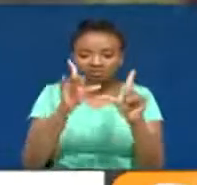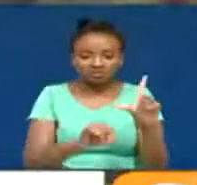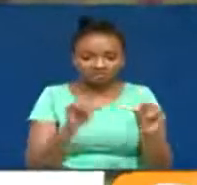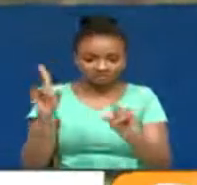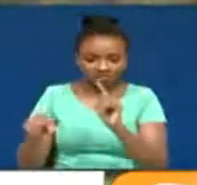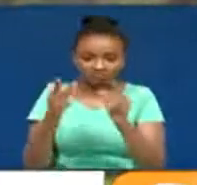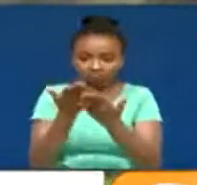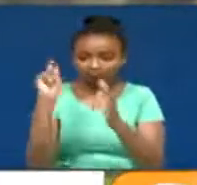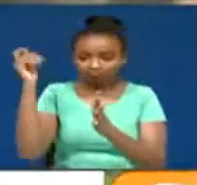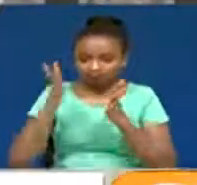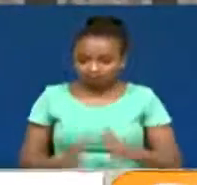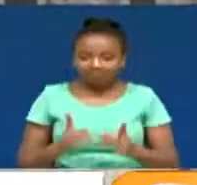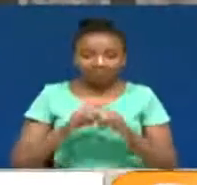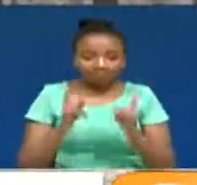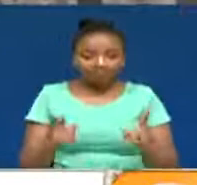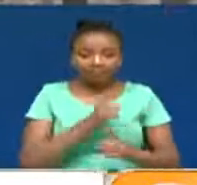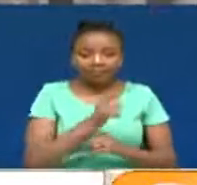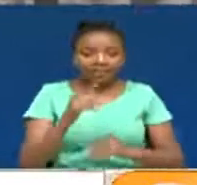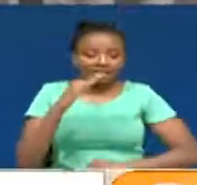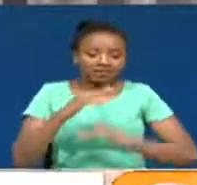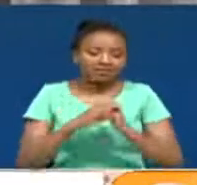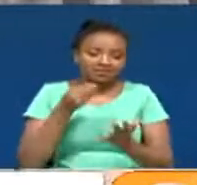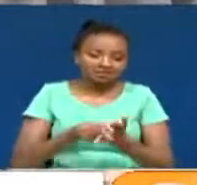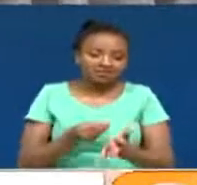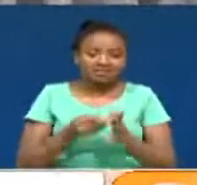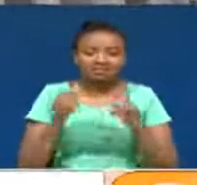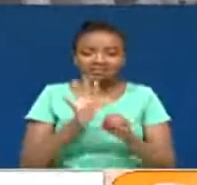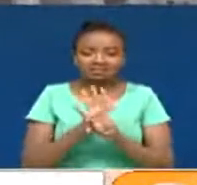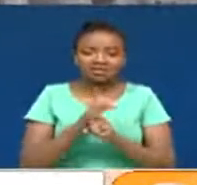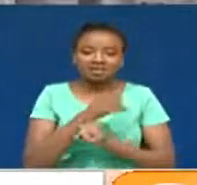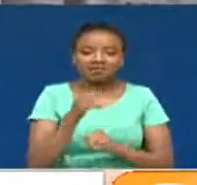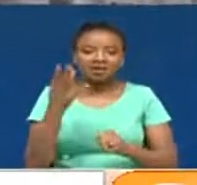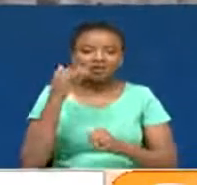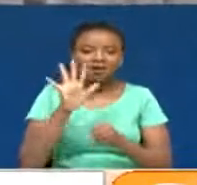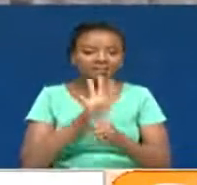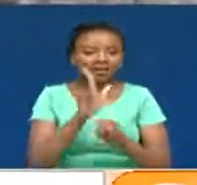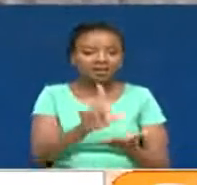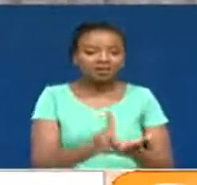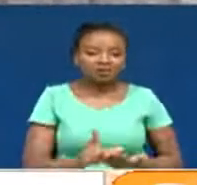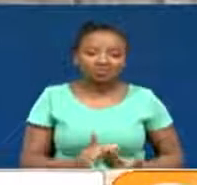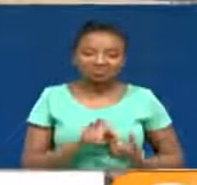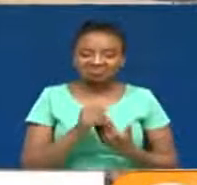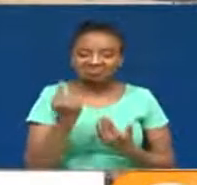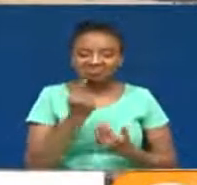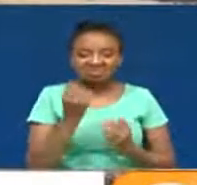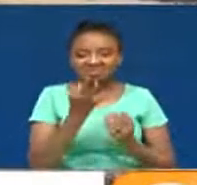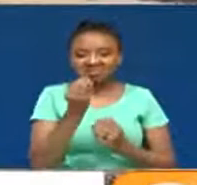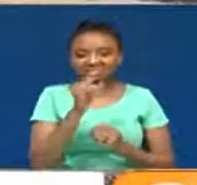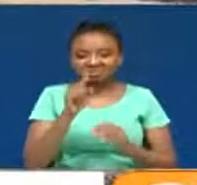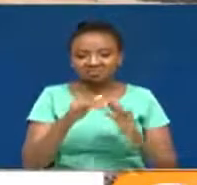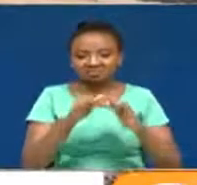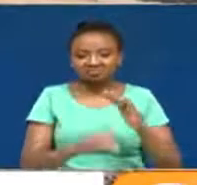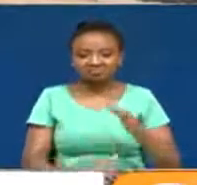Limited financing still remains a major challenge to the growth of housing in Kenya, with total mortgages at under 30,000.